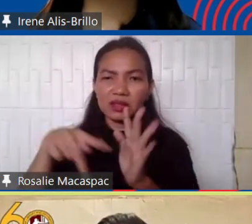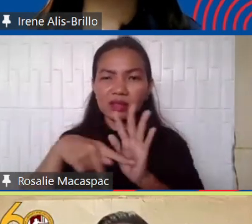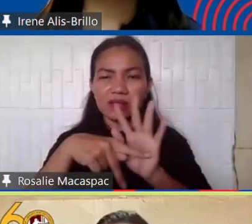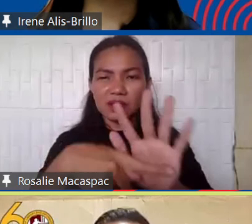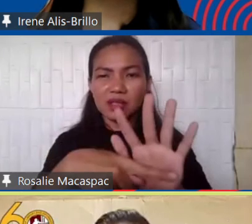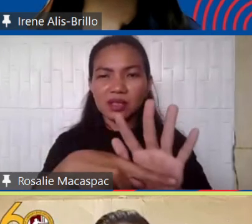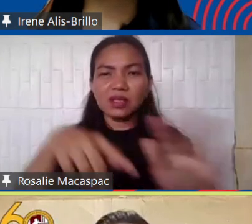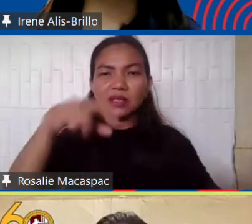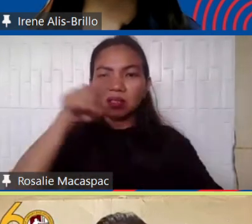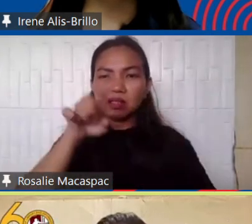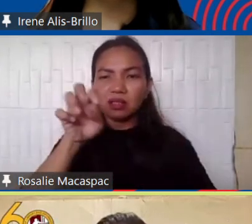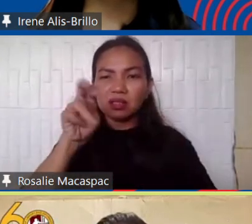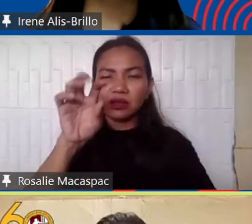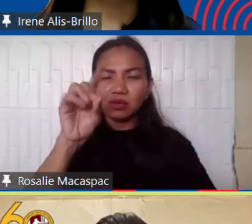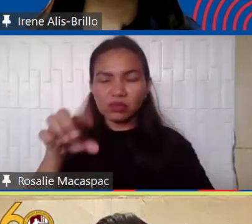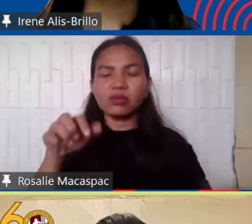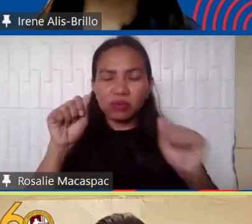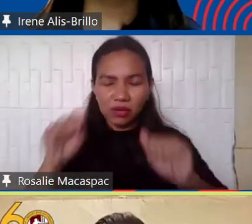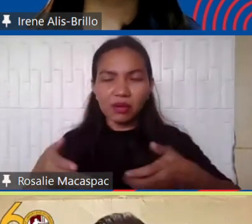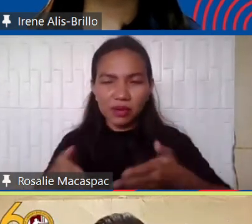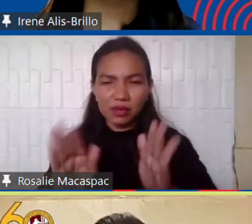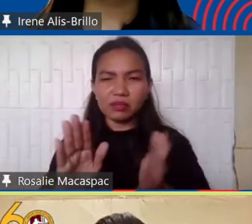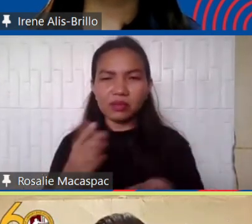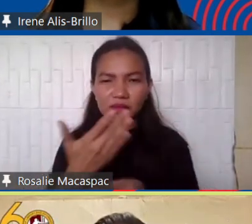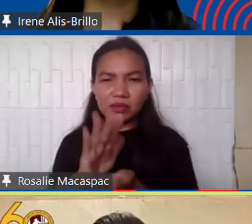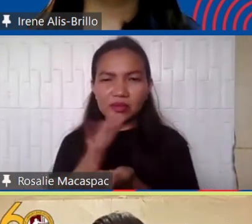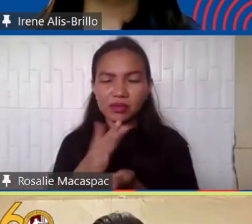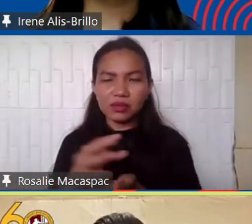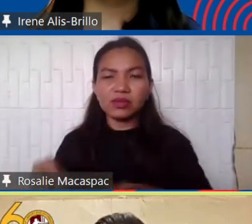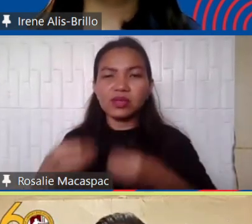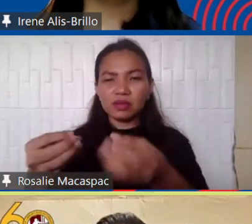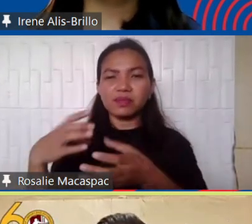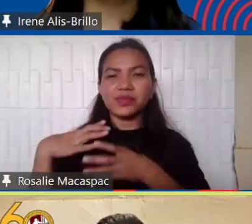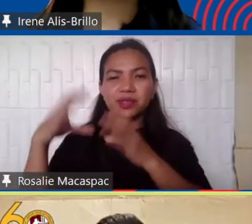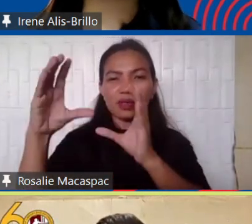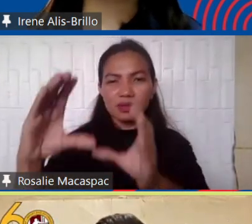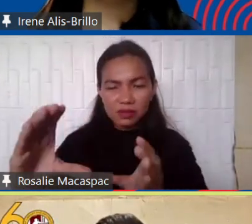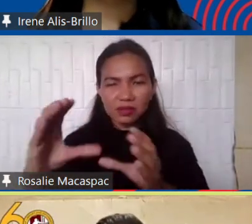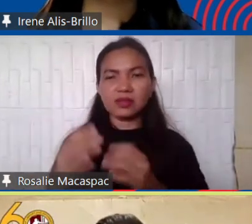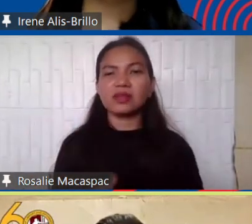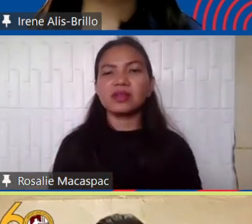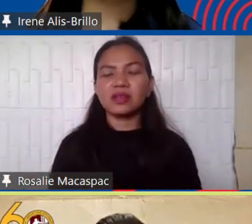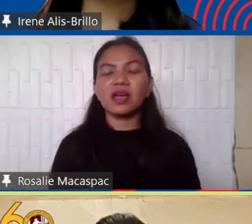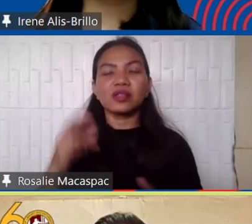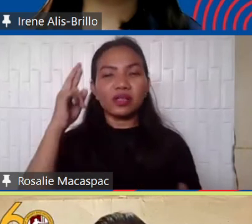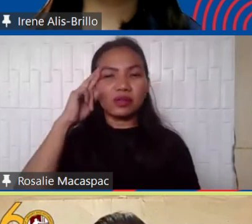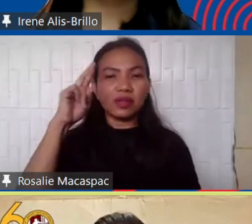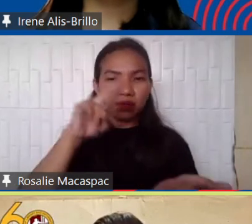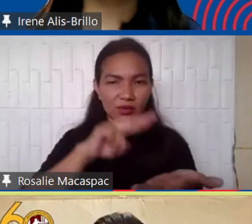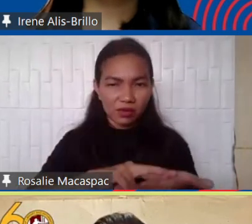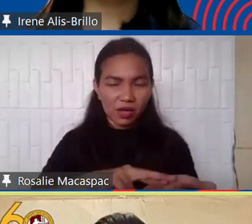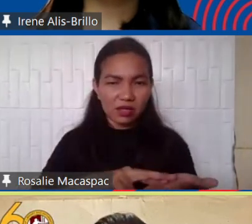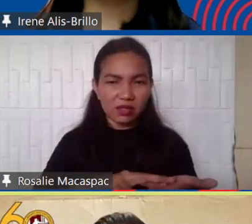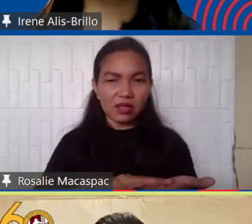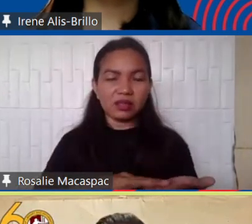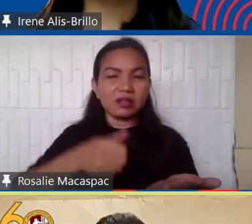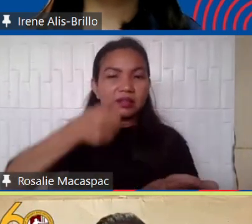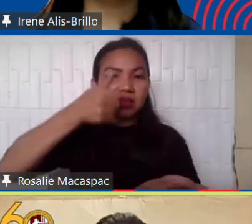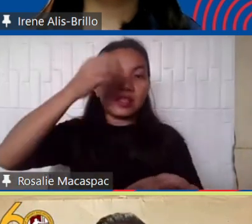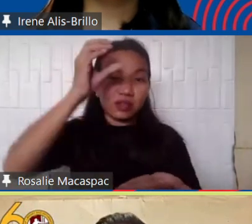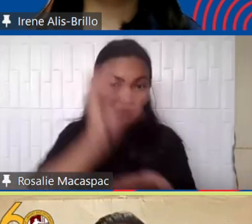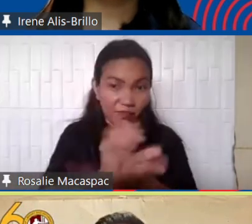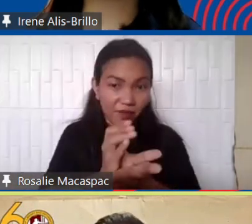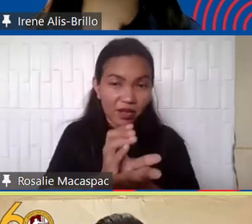Zenodo to share it and to give a chance for them to be recognized and credited for that